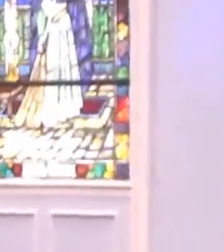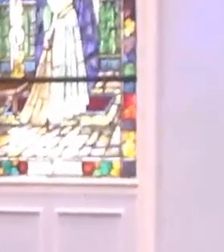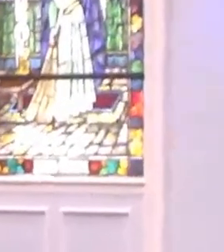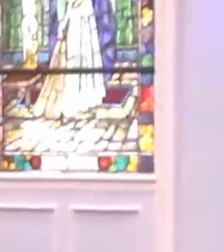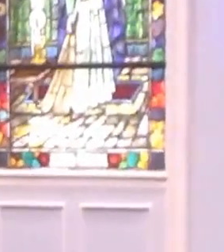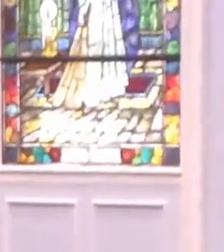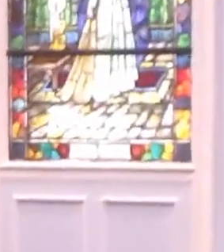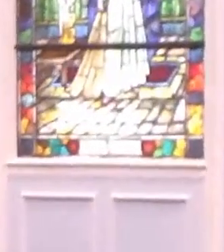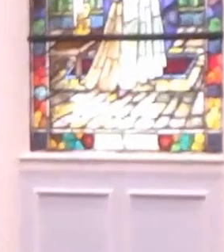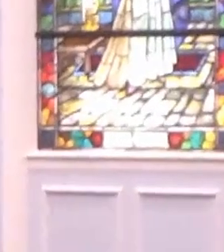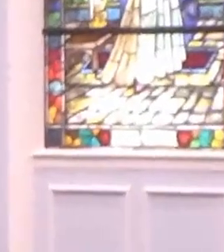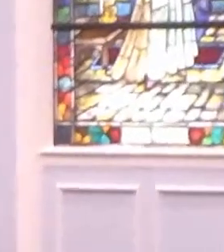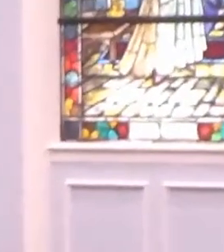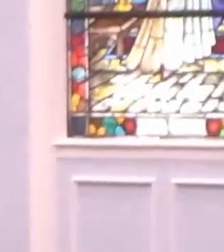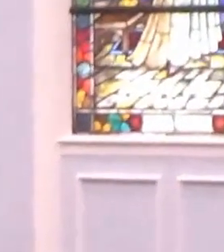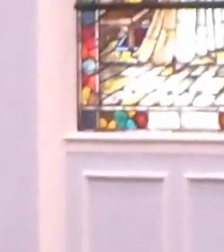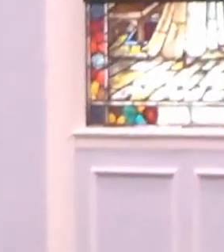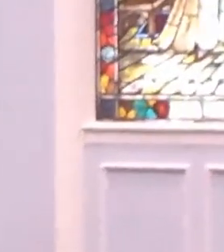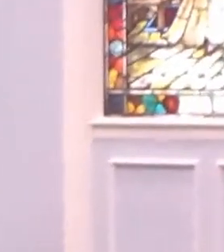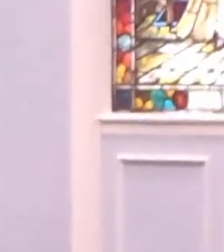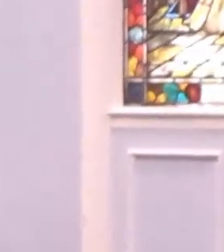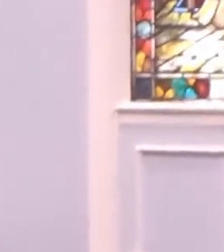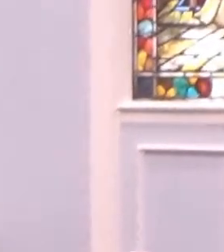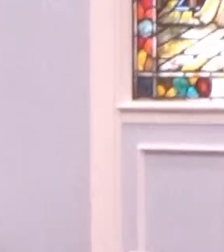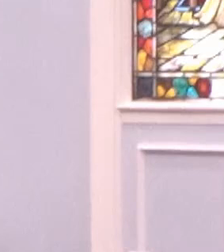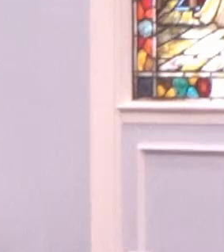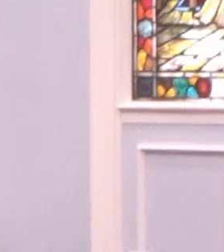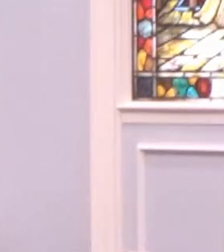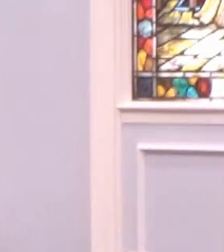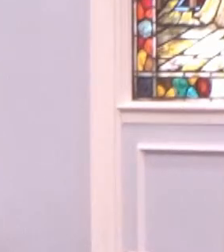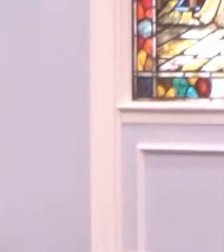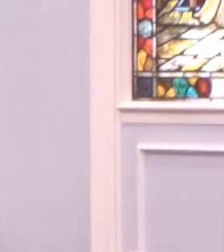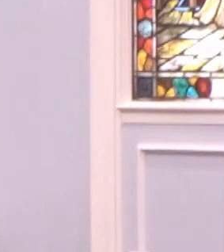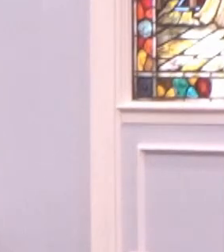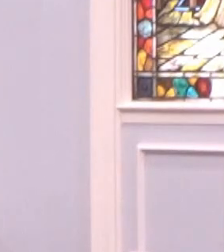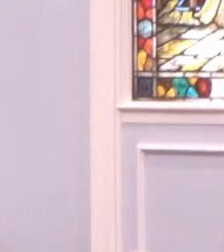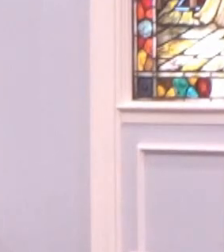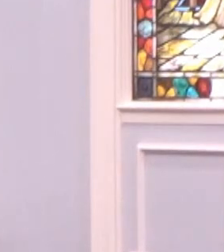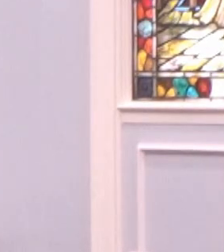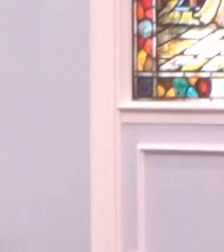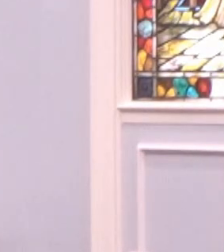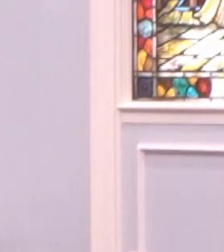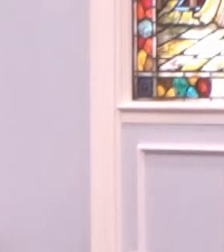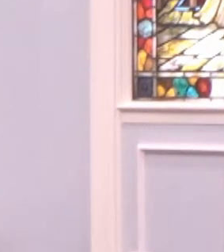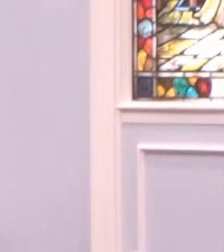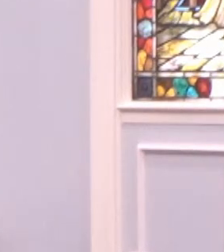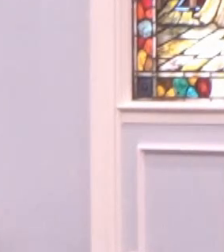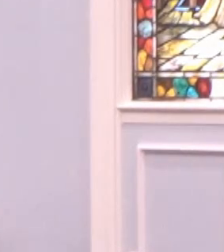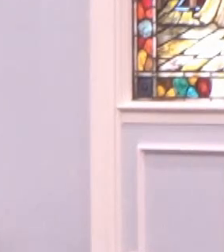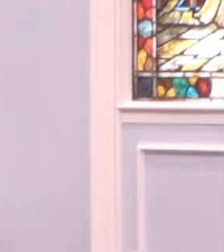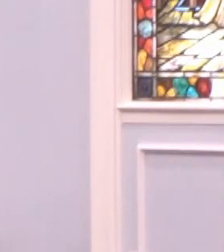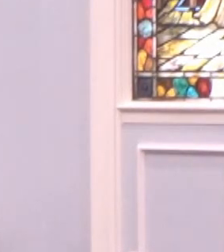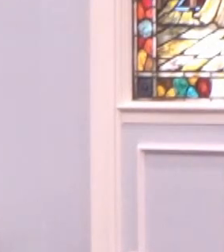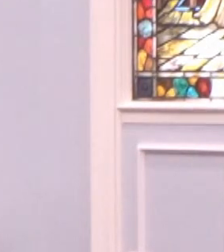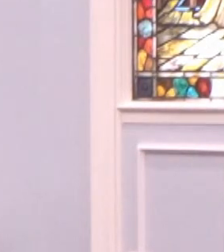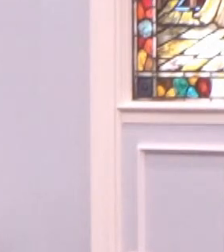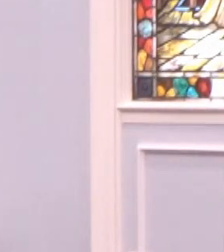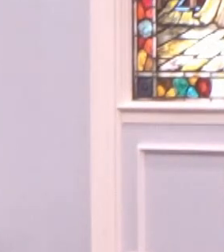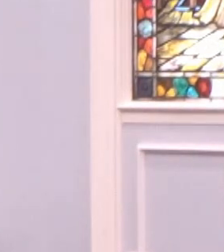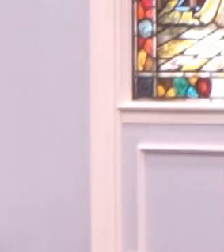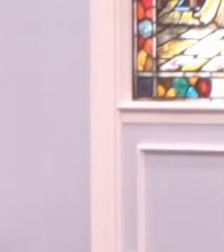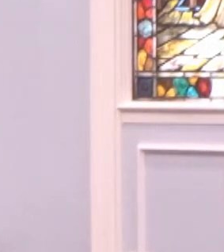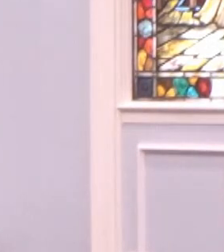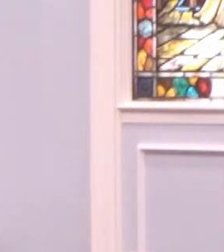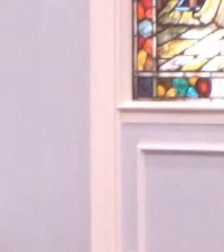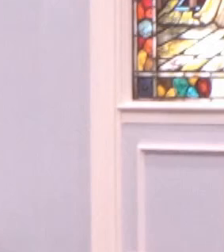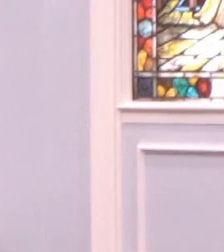You know, from Brother Jerry starting us off this morning until just now, having all of our musicians done such a wonderful job this morning. Let's hear